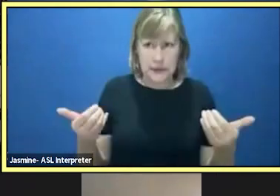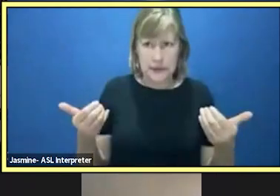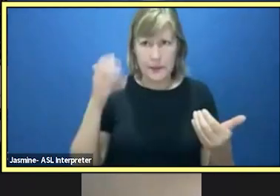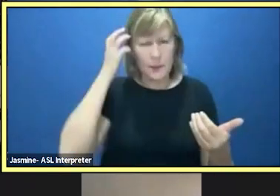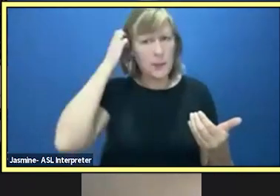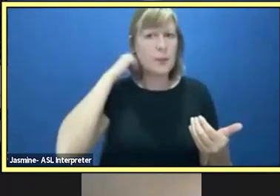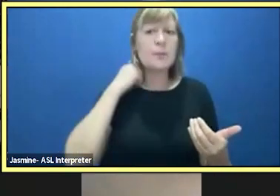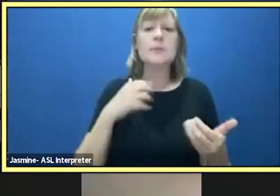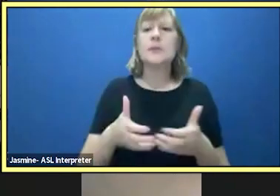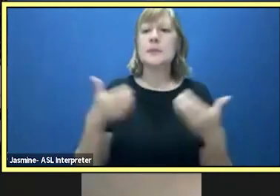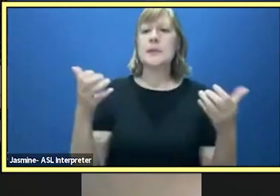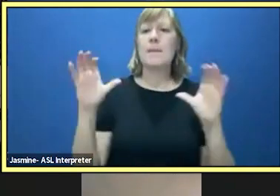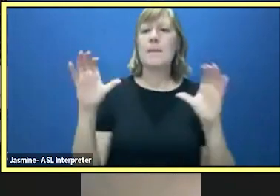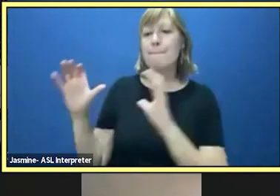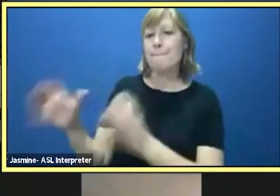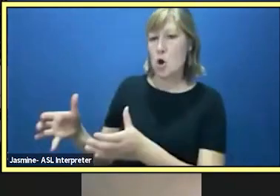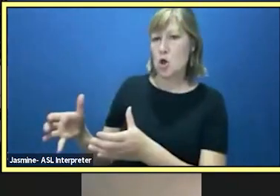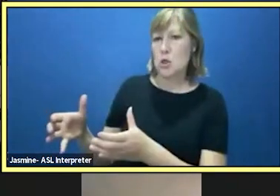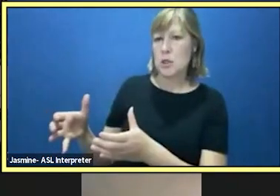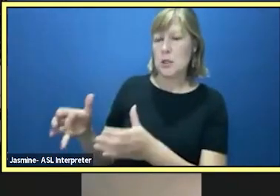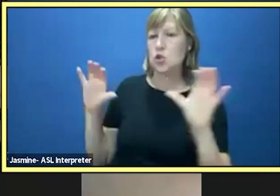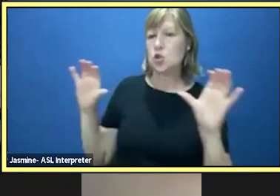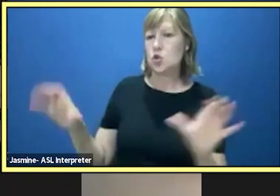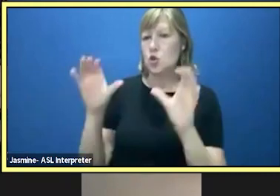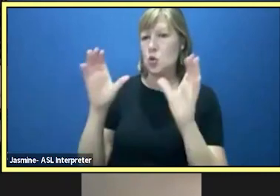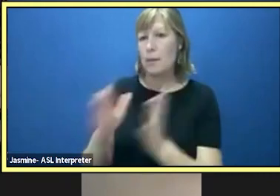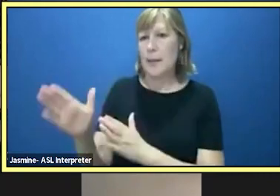the planning and connecting to services.